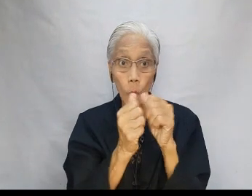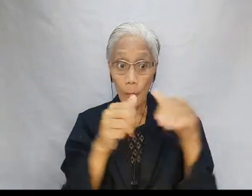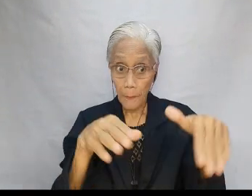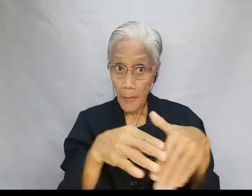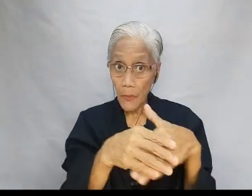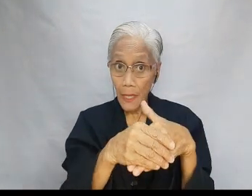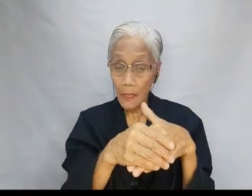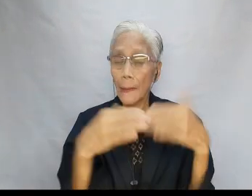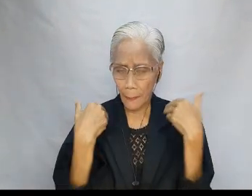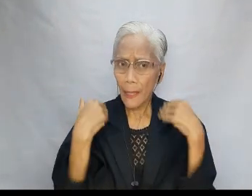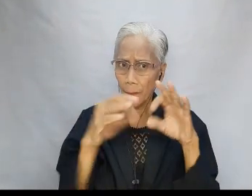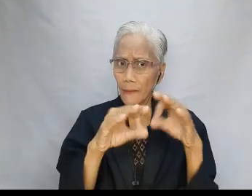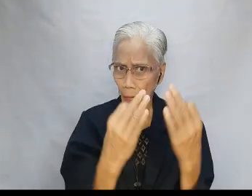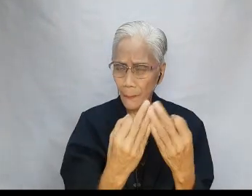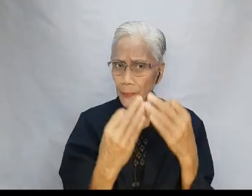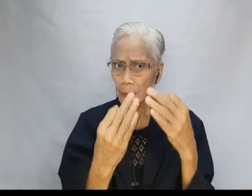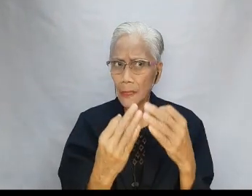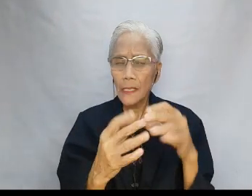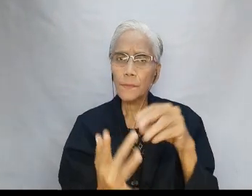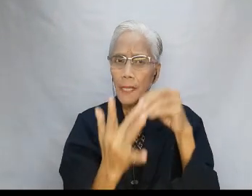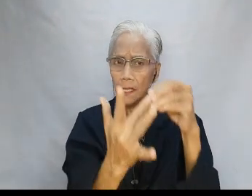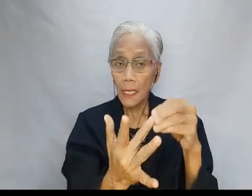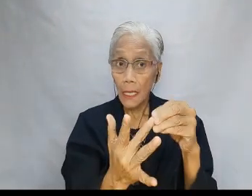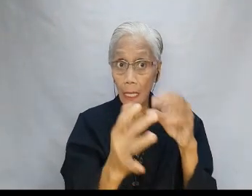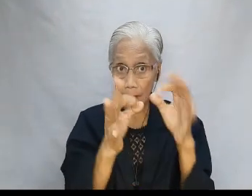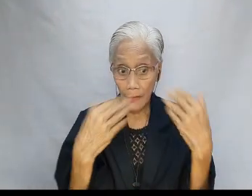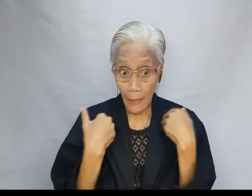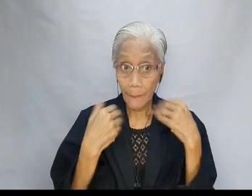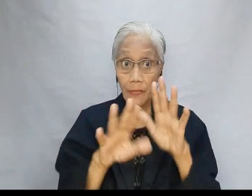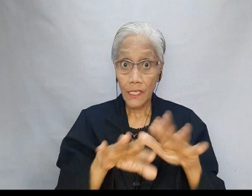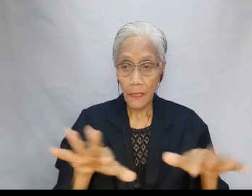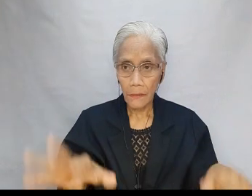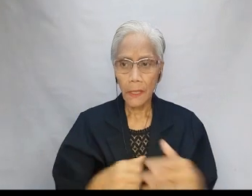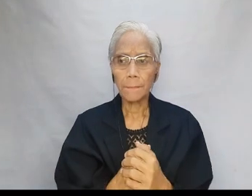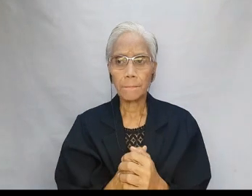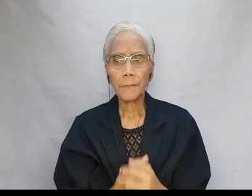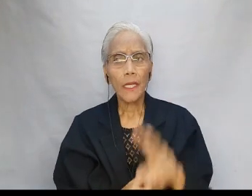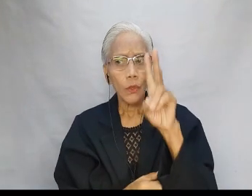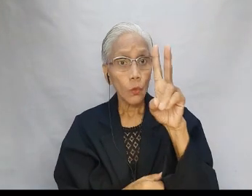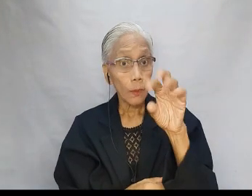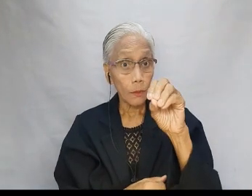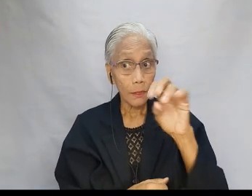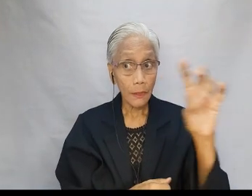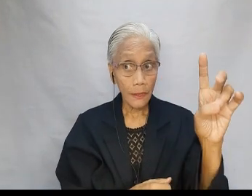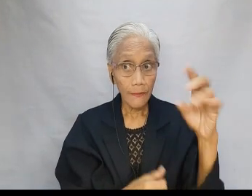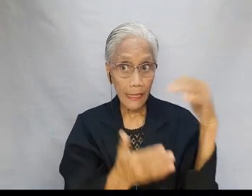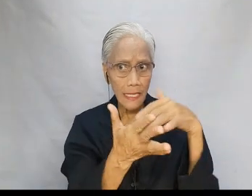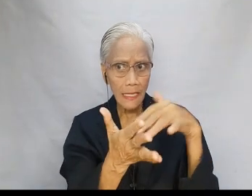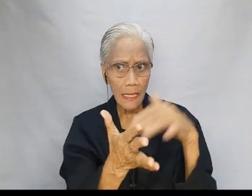marriage comes the family, especially when blessed with children. In a 2007